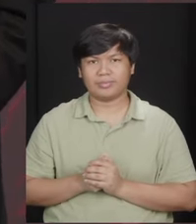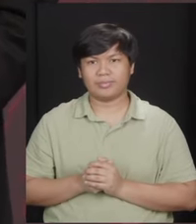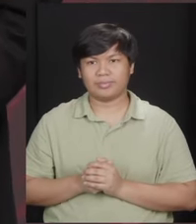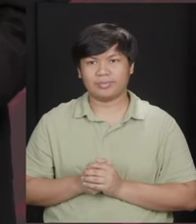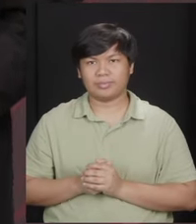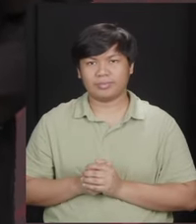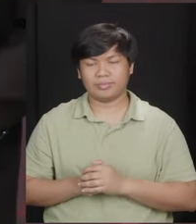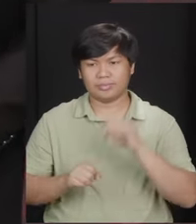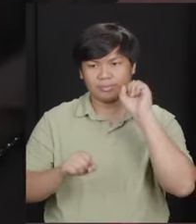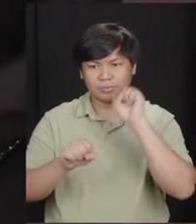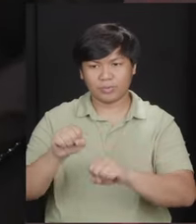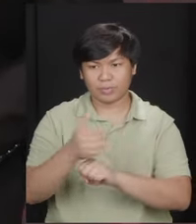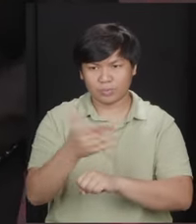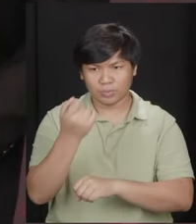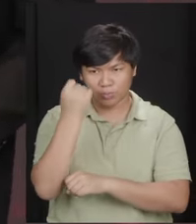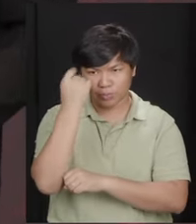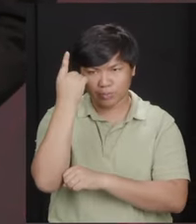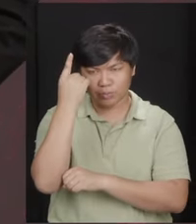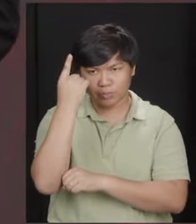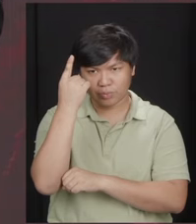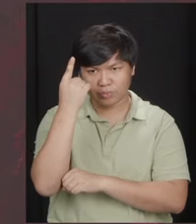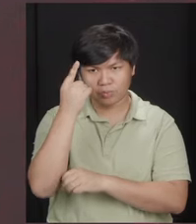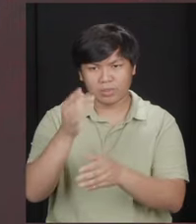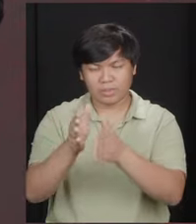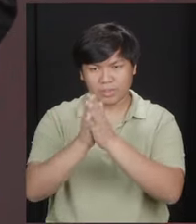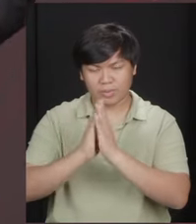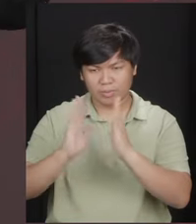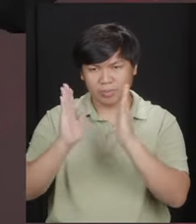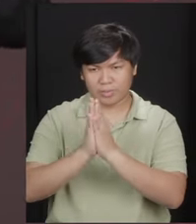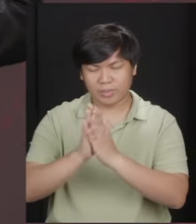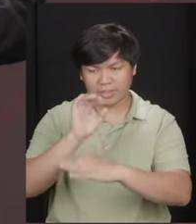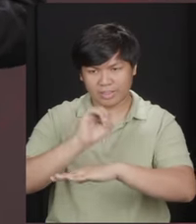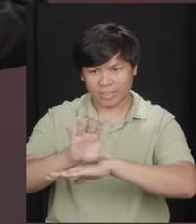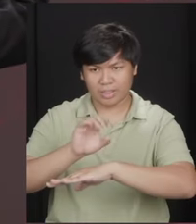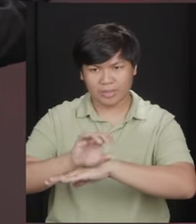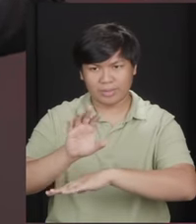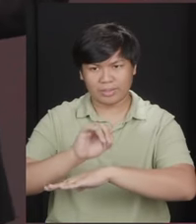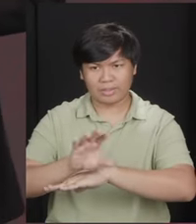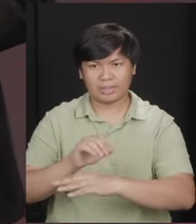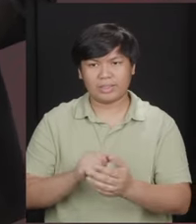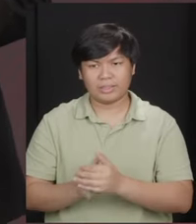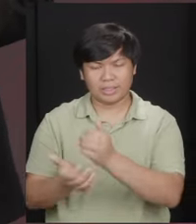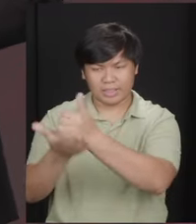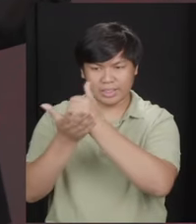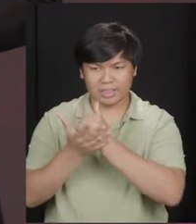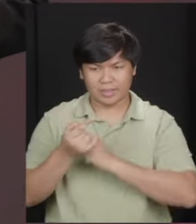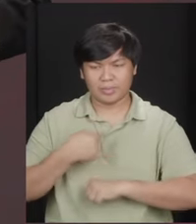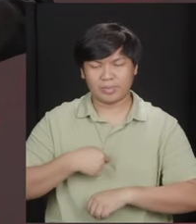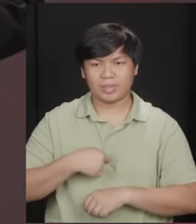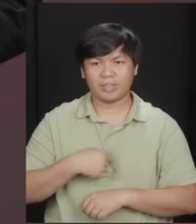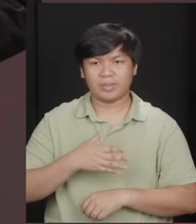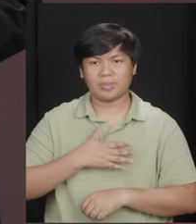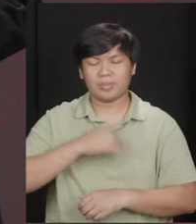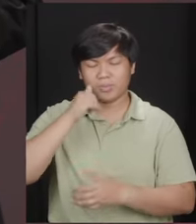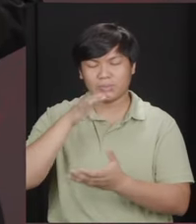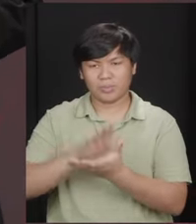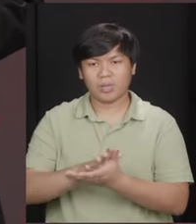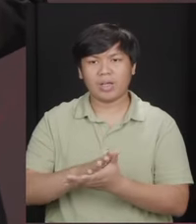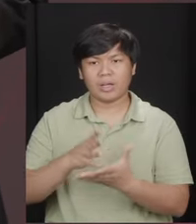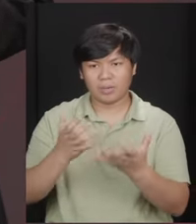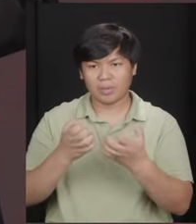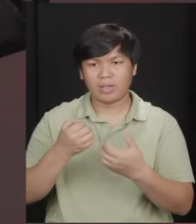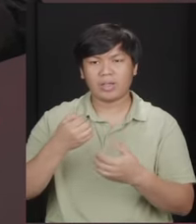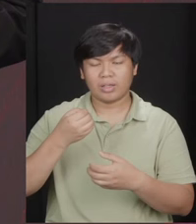And so you realize it. And you come for prayer and counseling. Pastor, help me. My wife wants to leave.